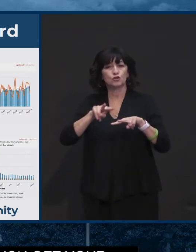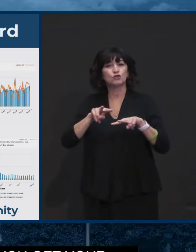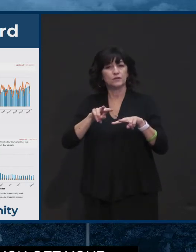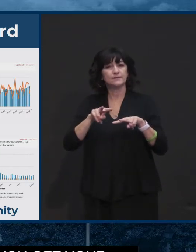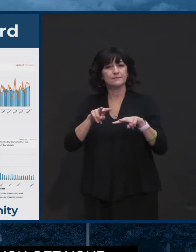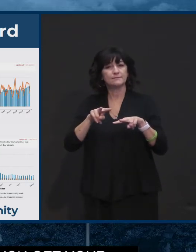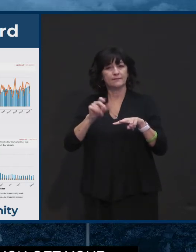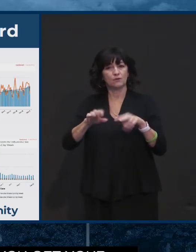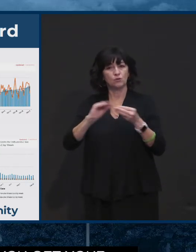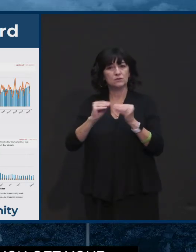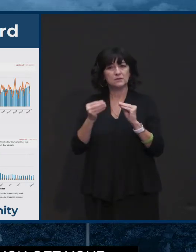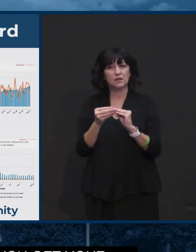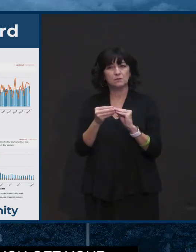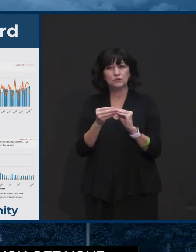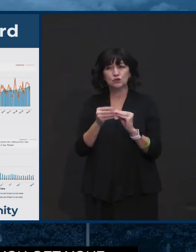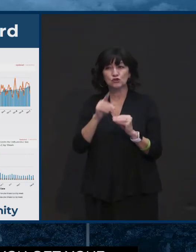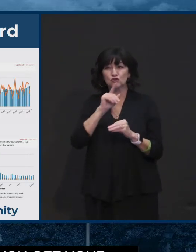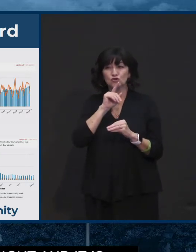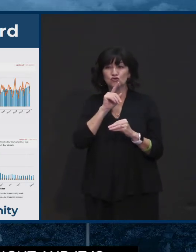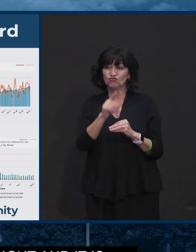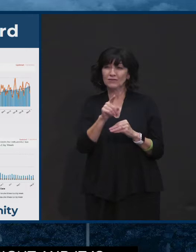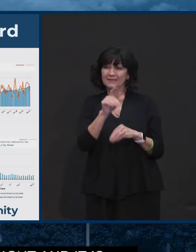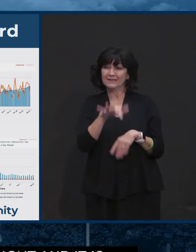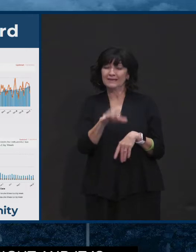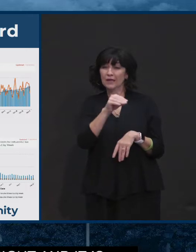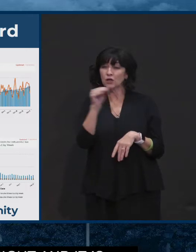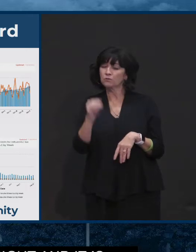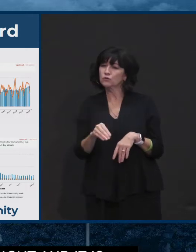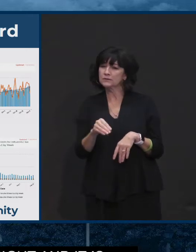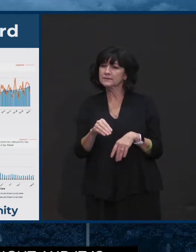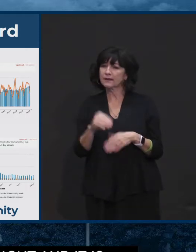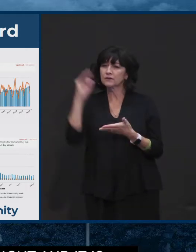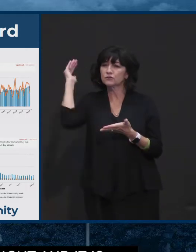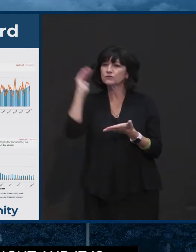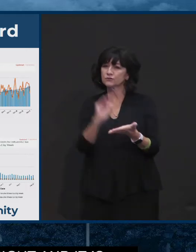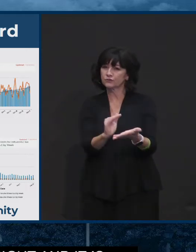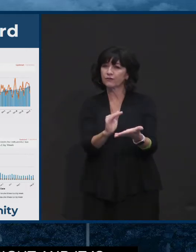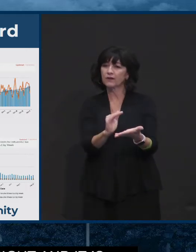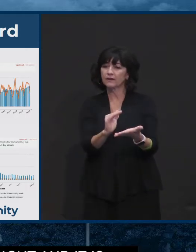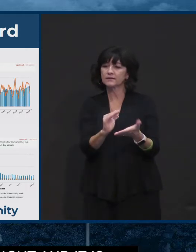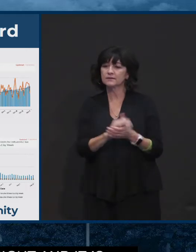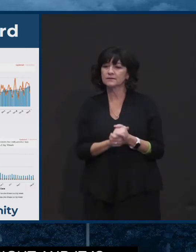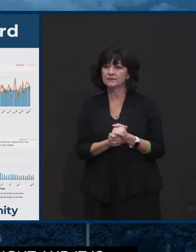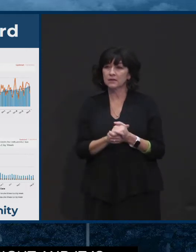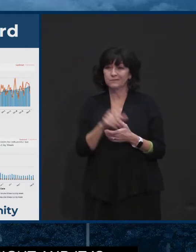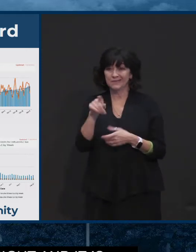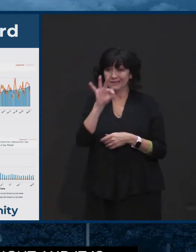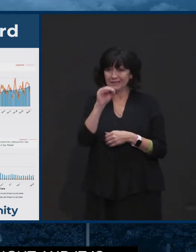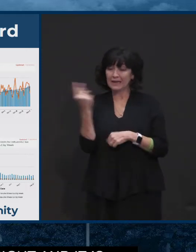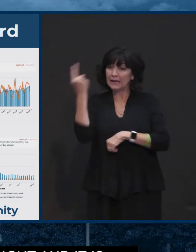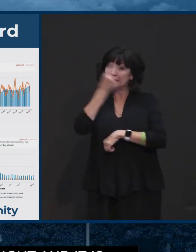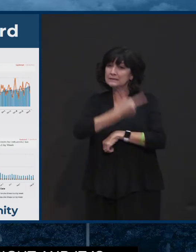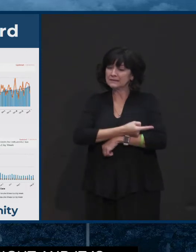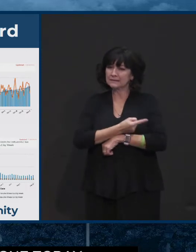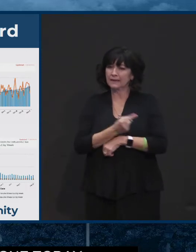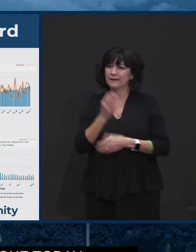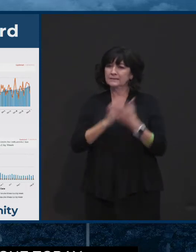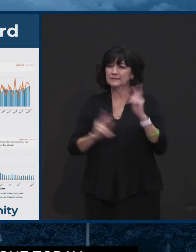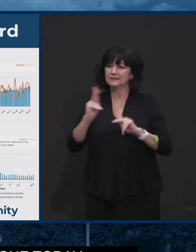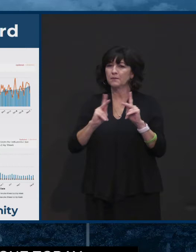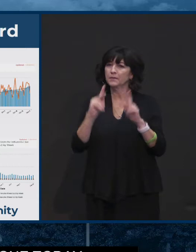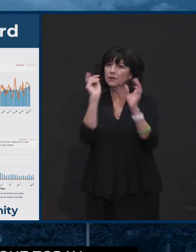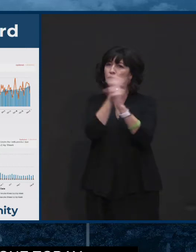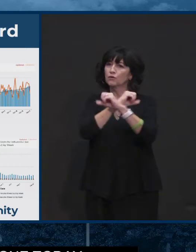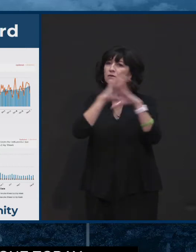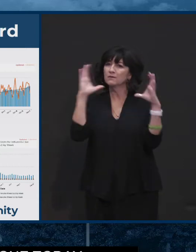the middle. And that's pretty flat. If you go back, well, you are going back 90 days, it does increase a little